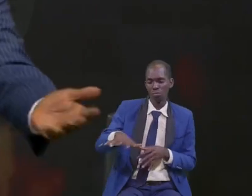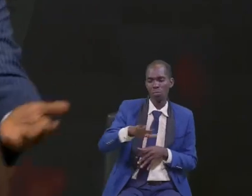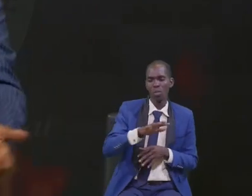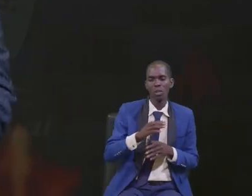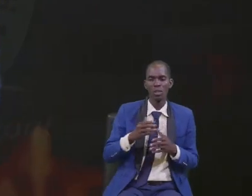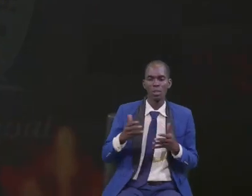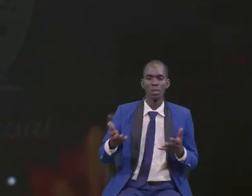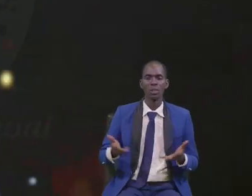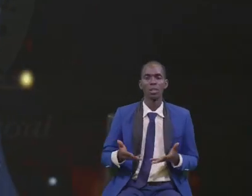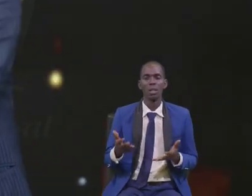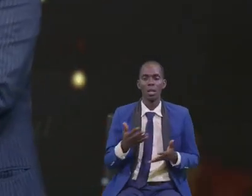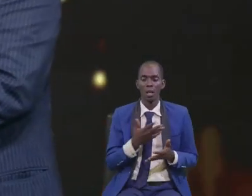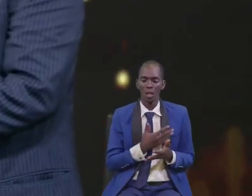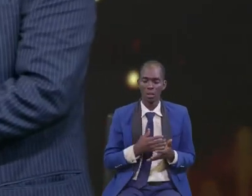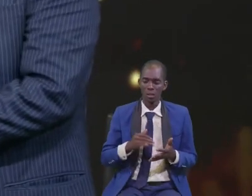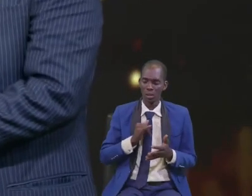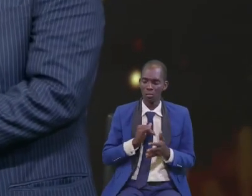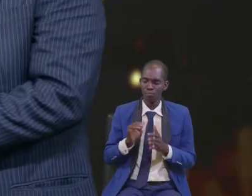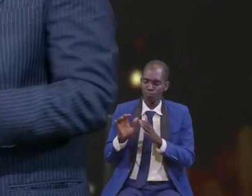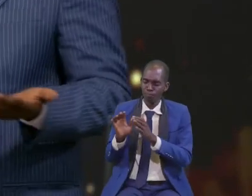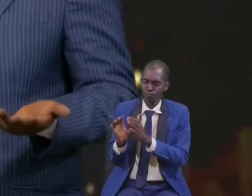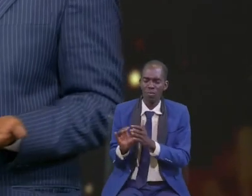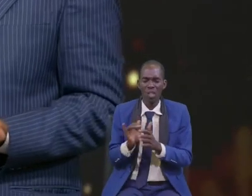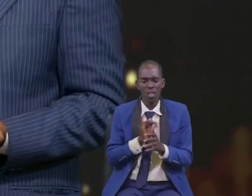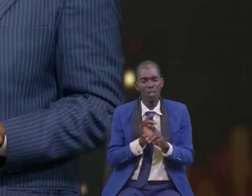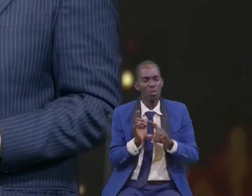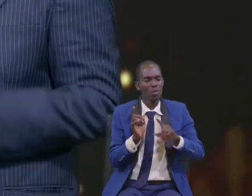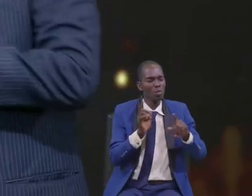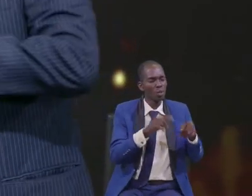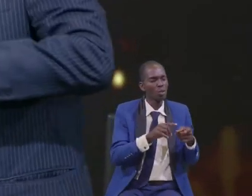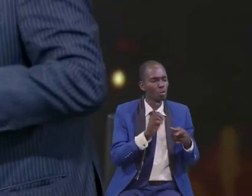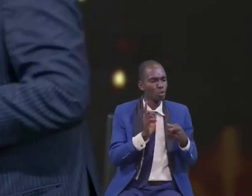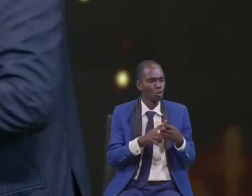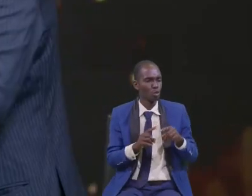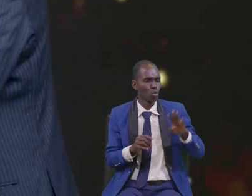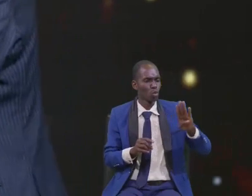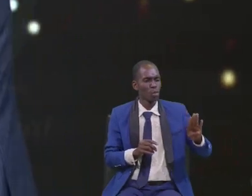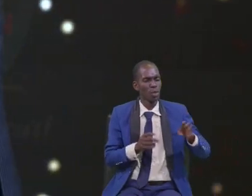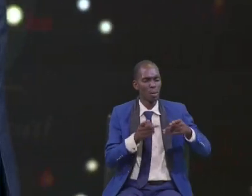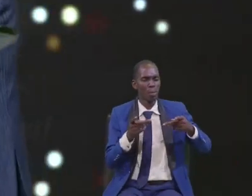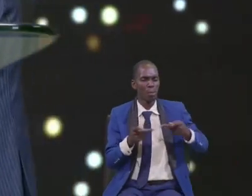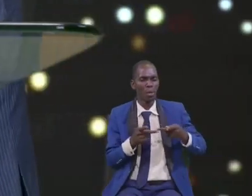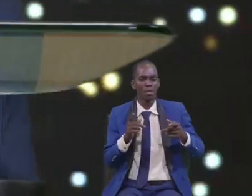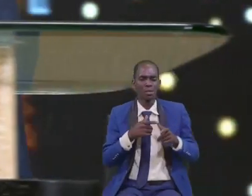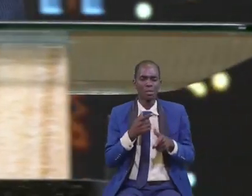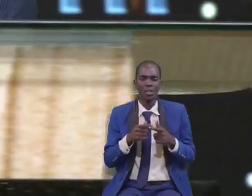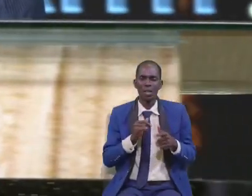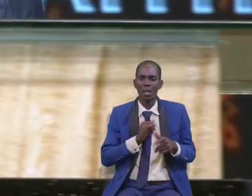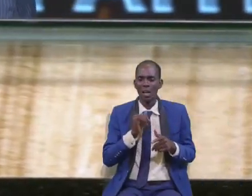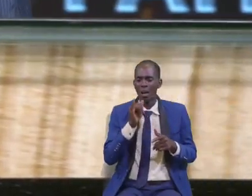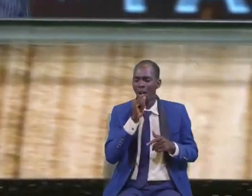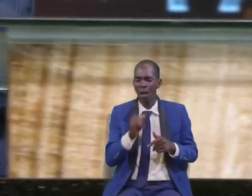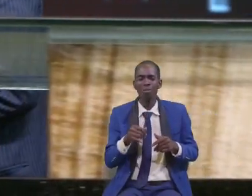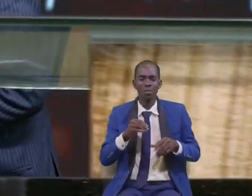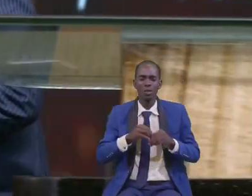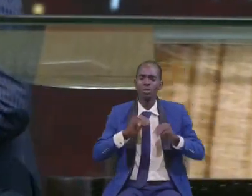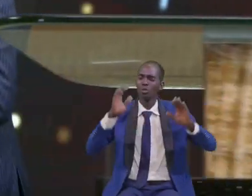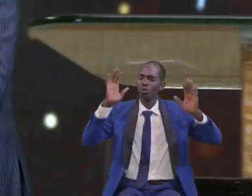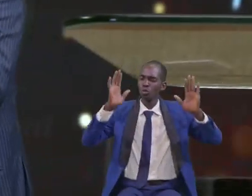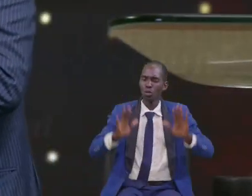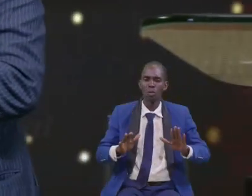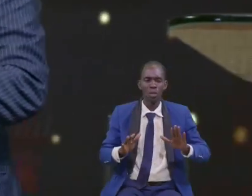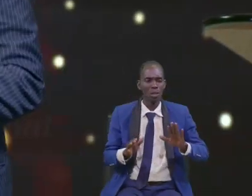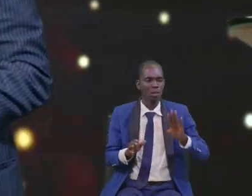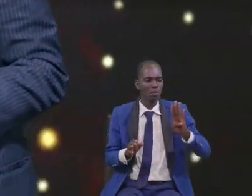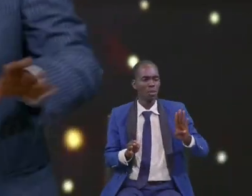the trouble. I come to location B, and I'm troubled. I say, okay. Then I go to location C, and